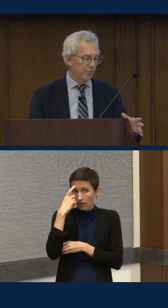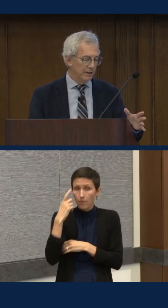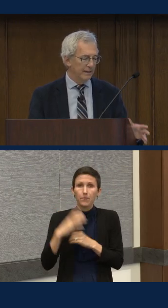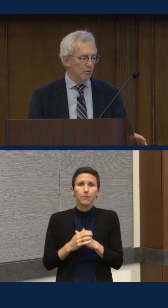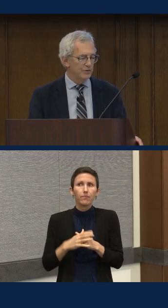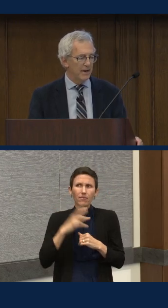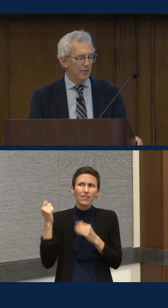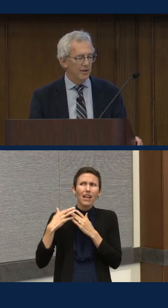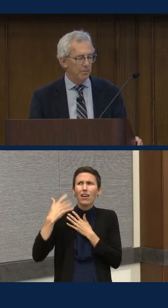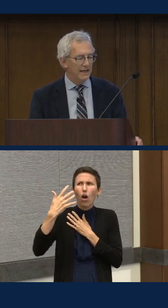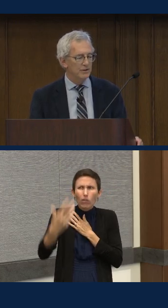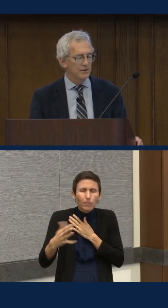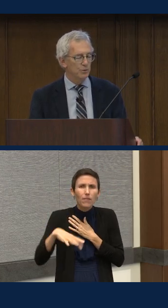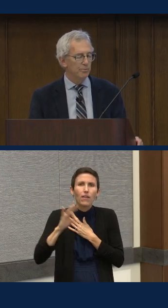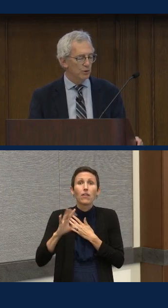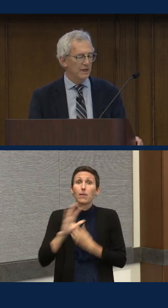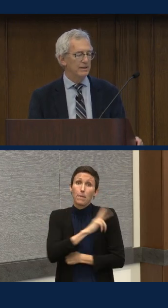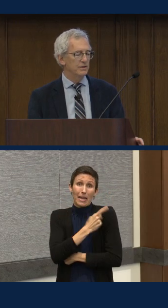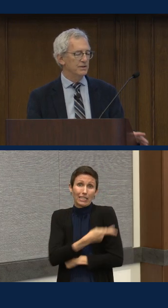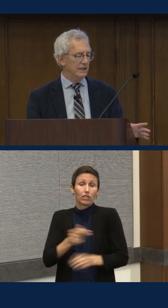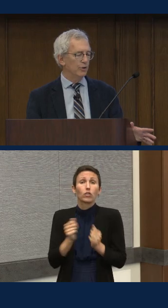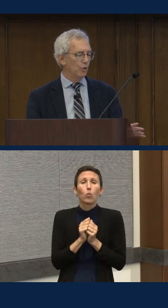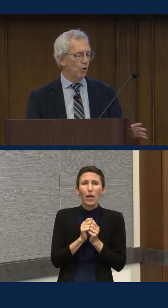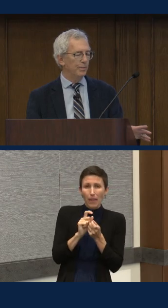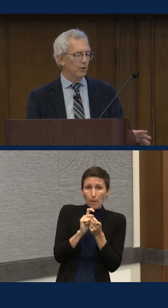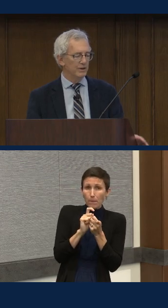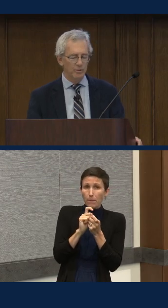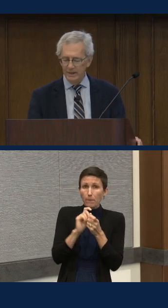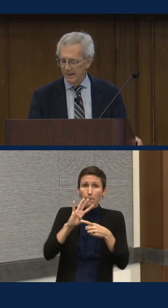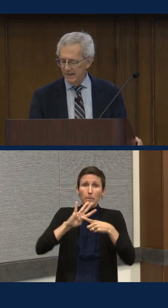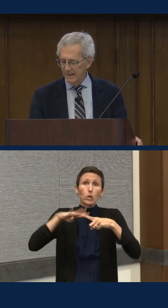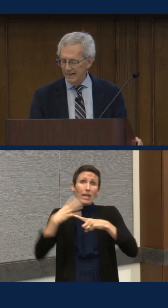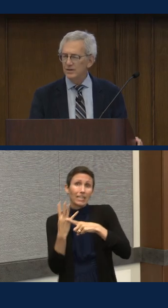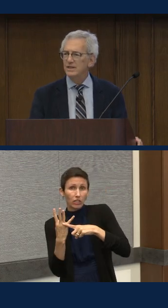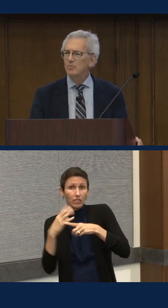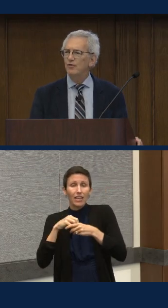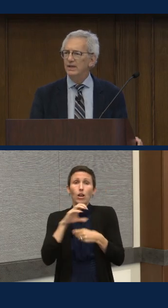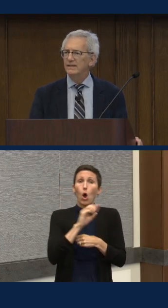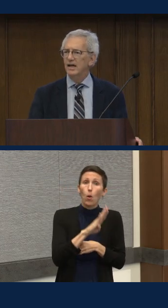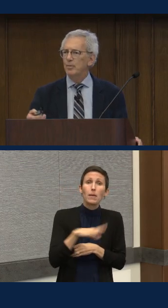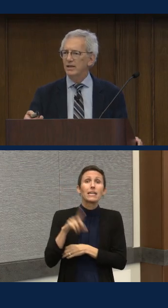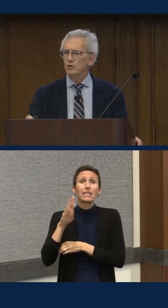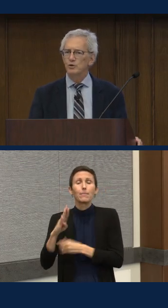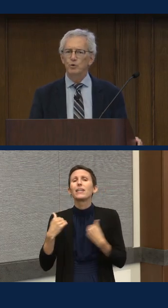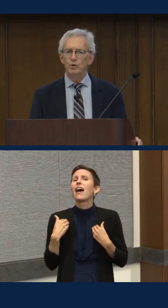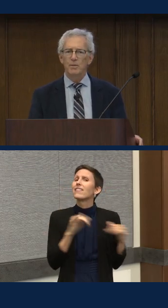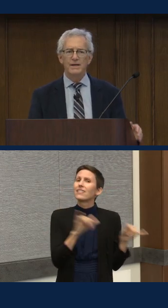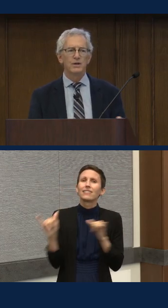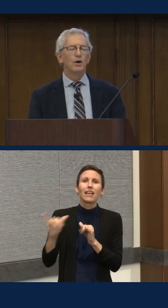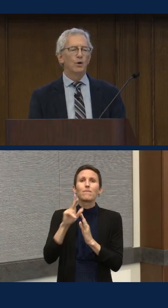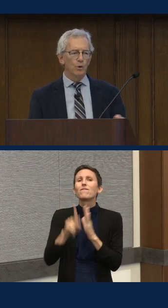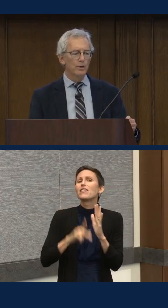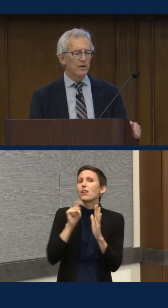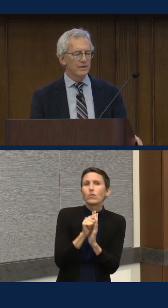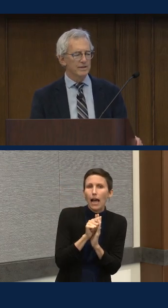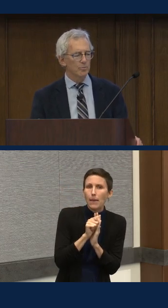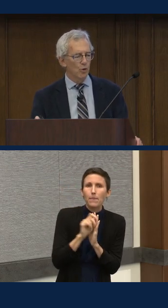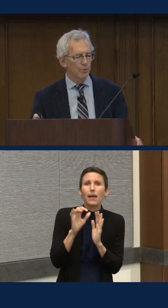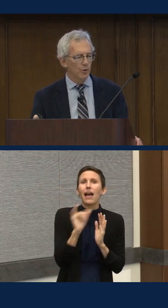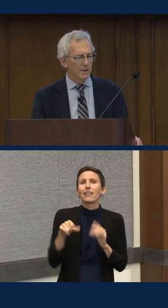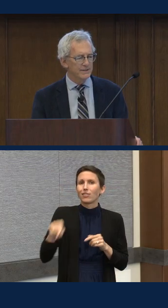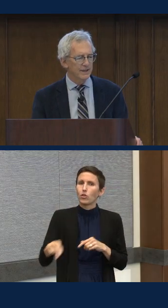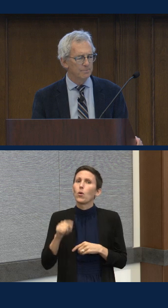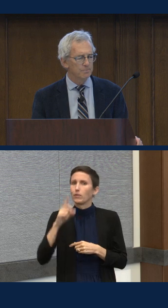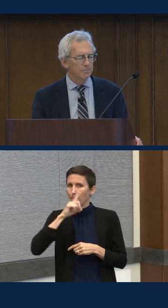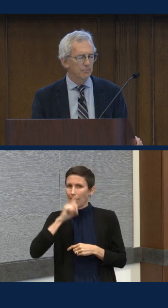And ultimately it was found that patients with mutations in either OB or DB had the same phenotype as those mutant mice, early onset